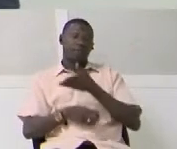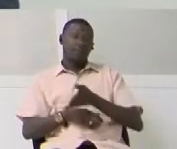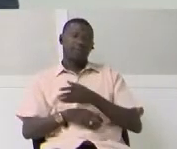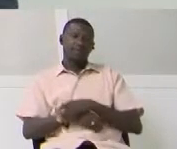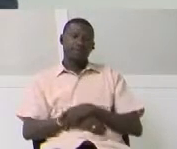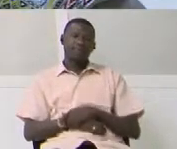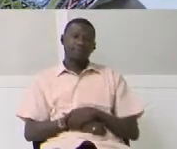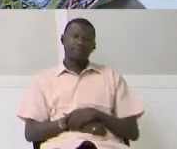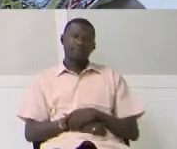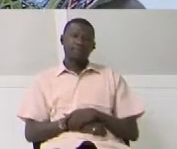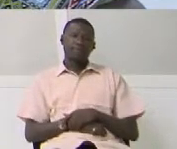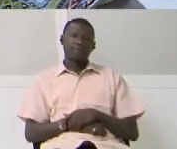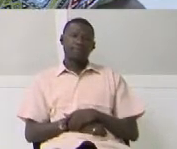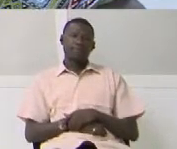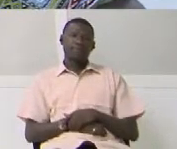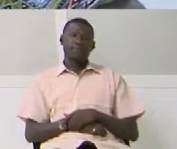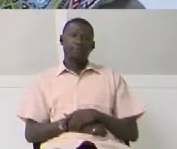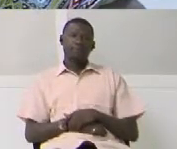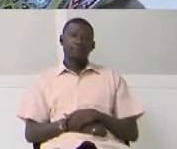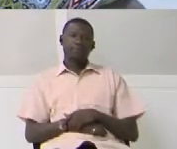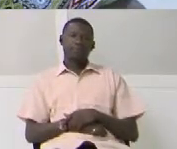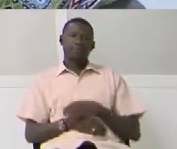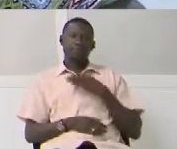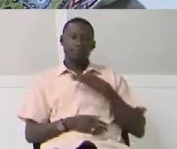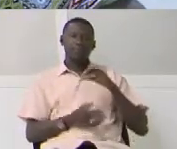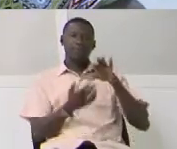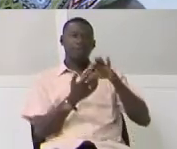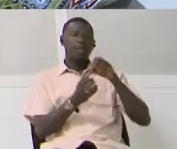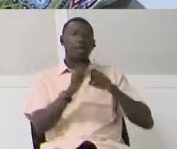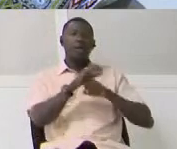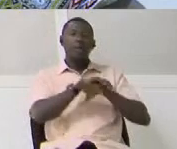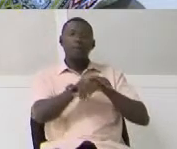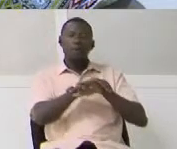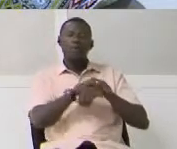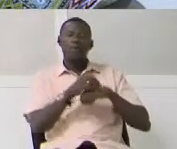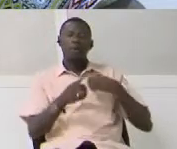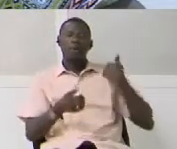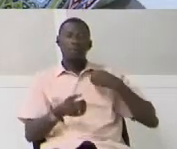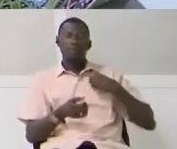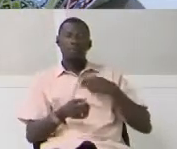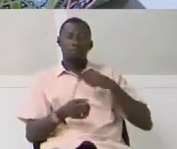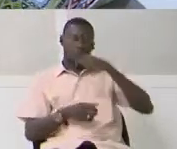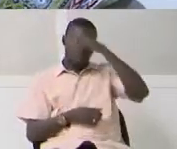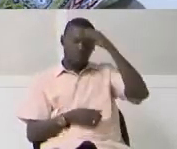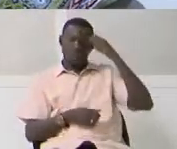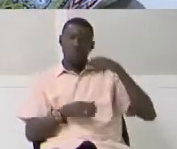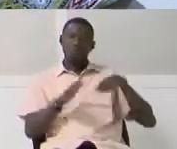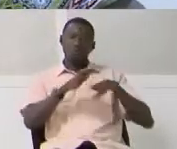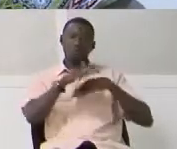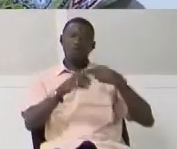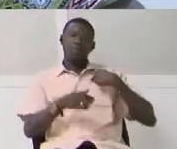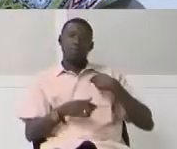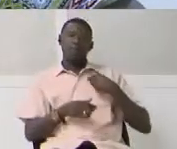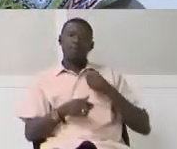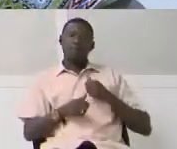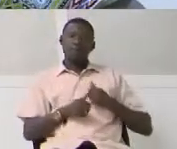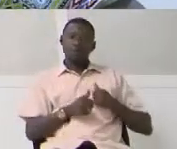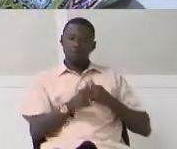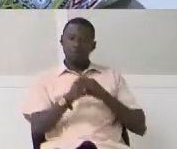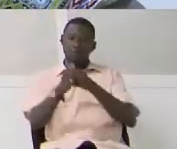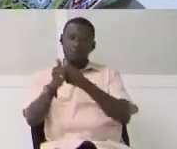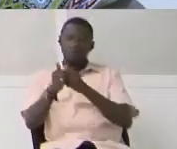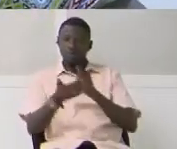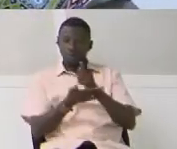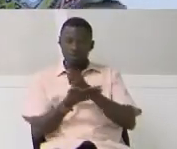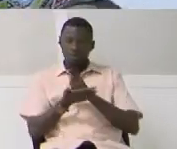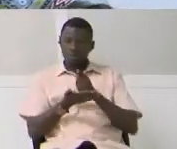Gambia. So that was the general I need now. I'm going to do it. I employed people to work for me. When you're going to export cement, be they will escort the